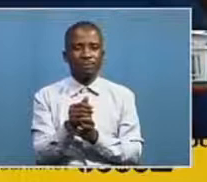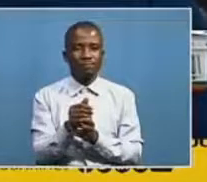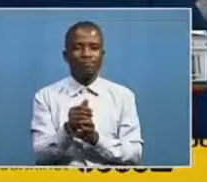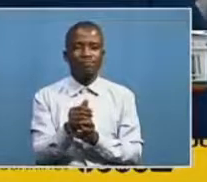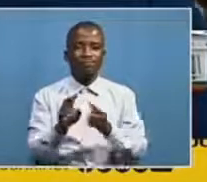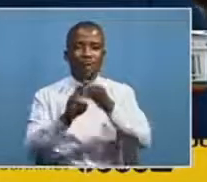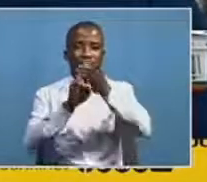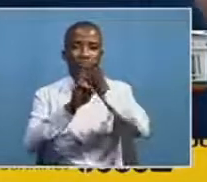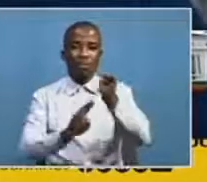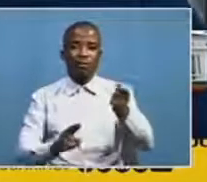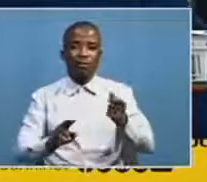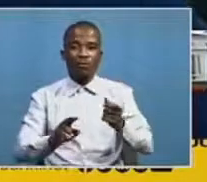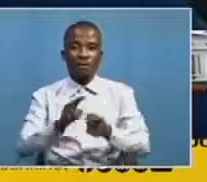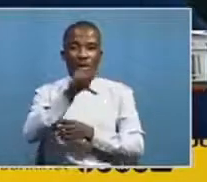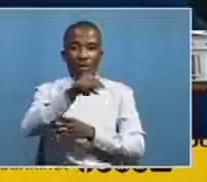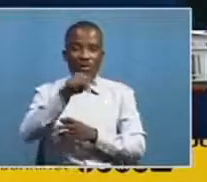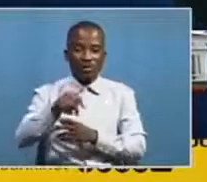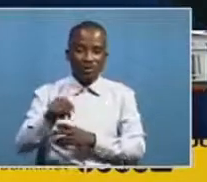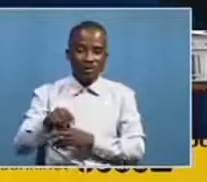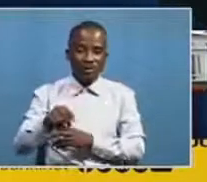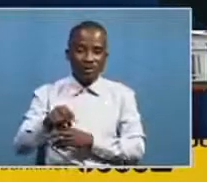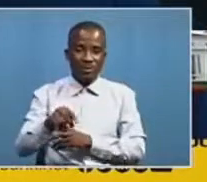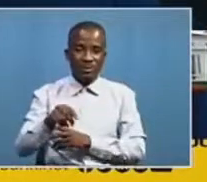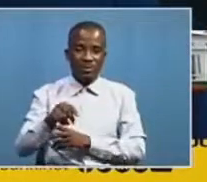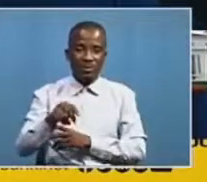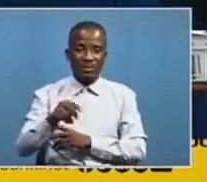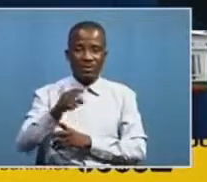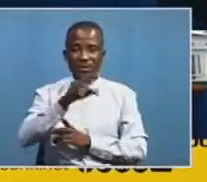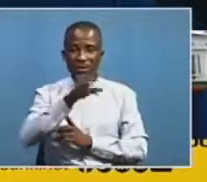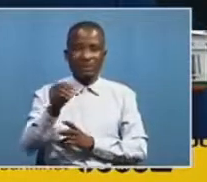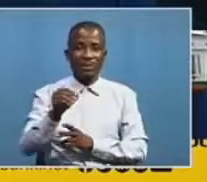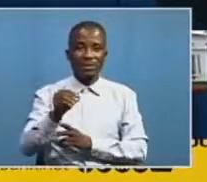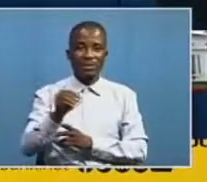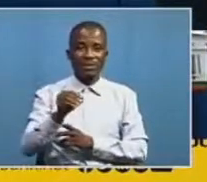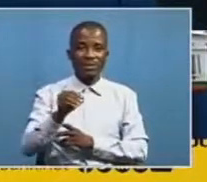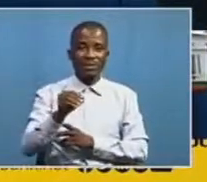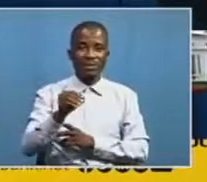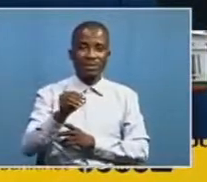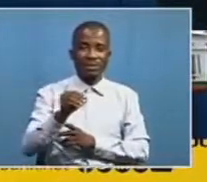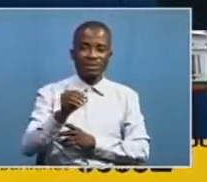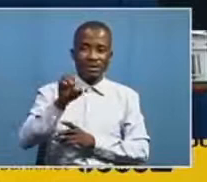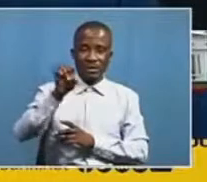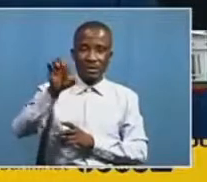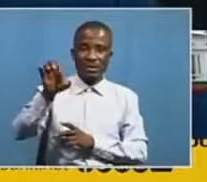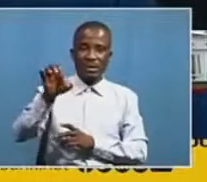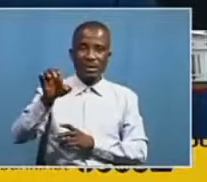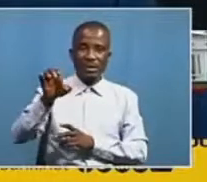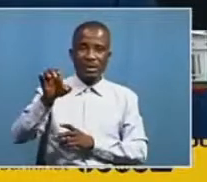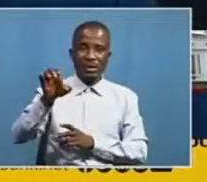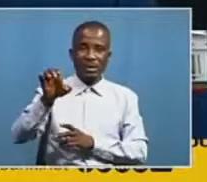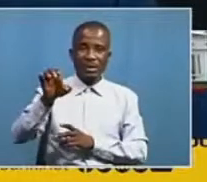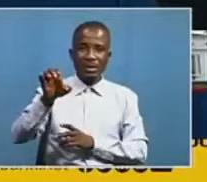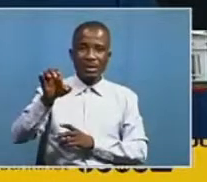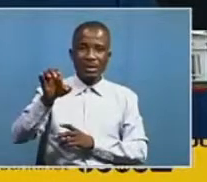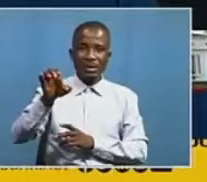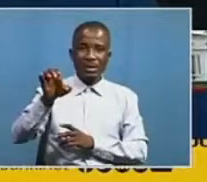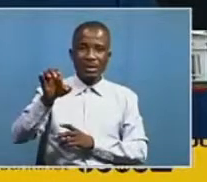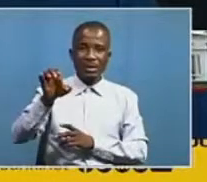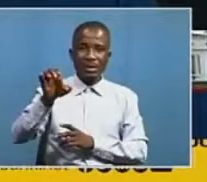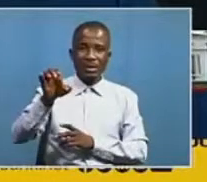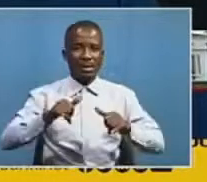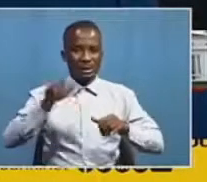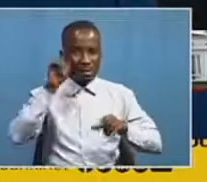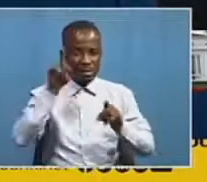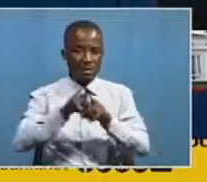Both the first and second respondents have made specific denials of these averments in their respective answers to the petition. The